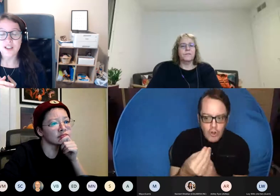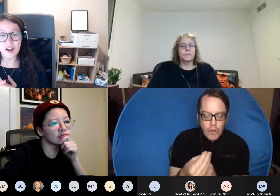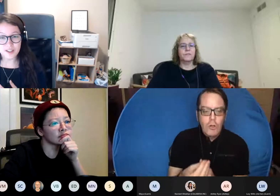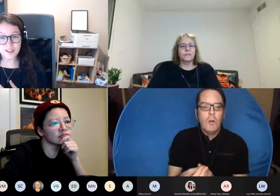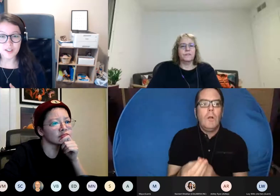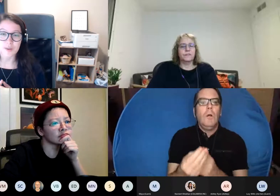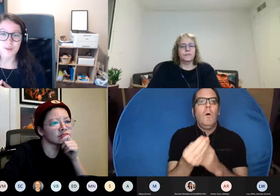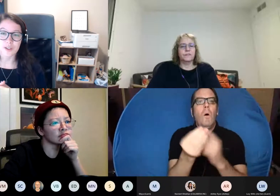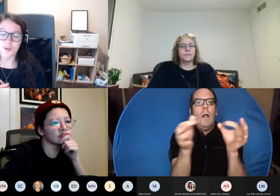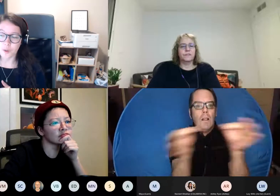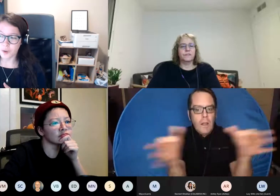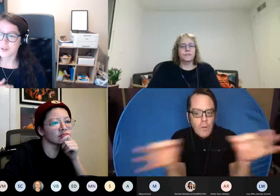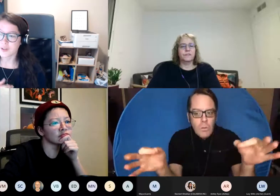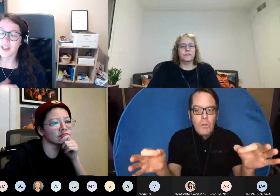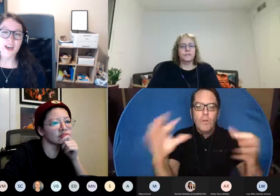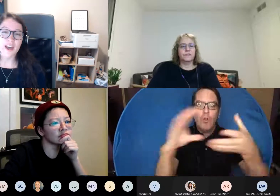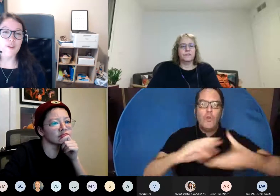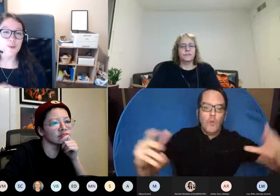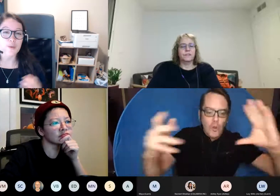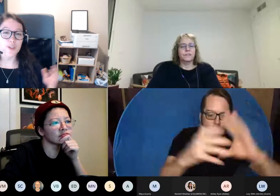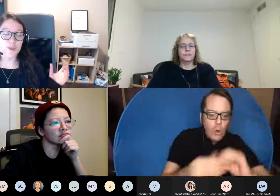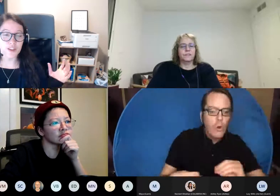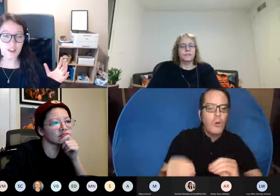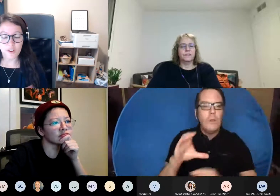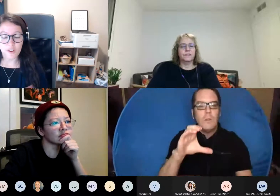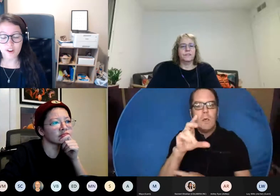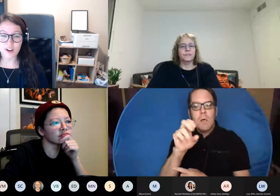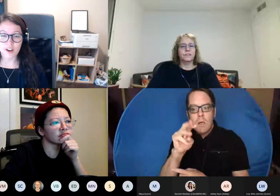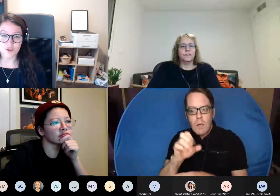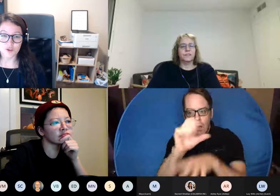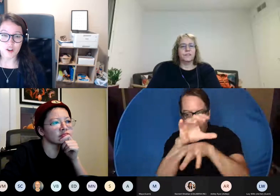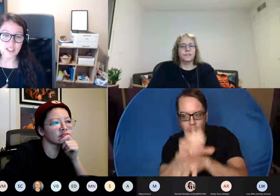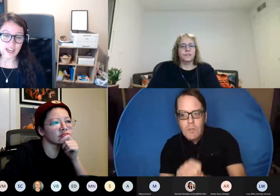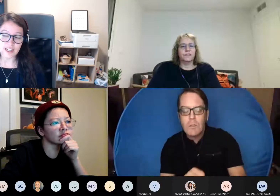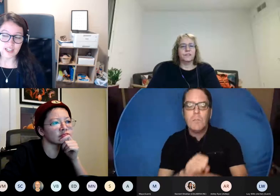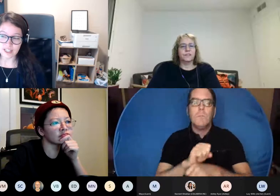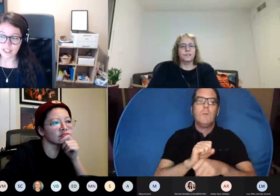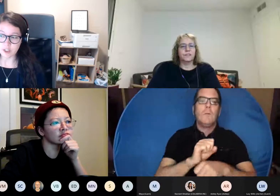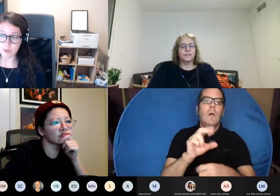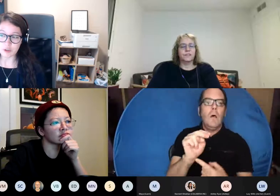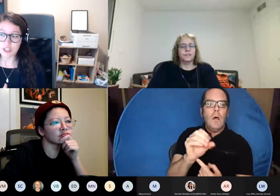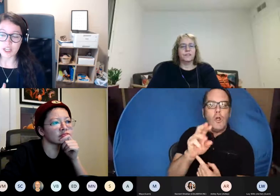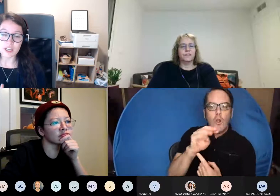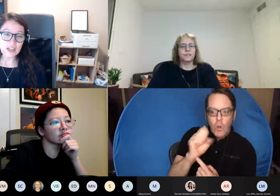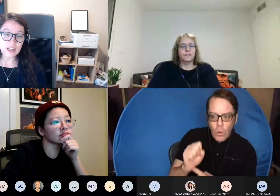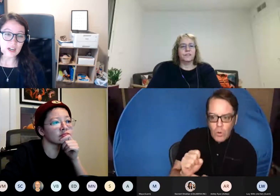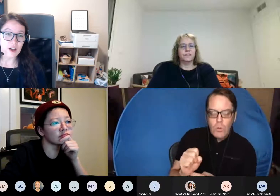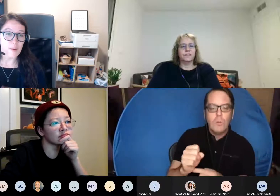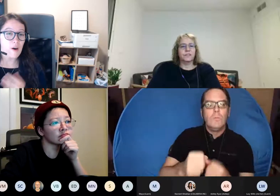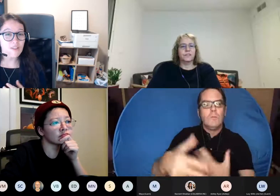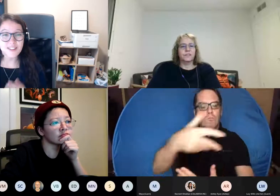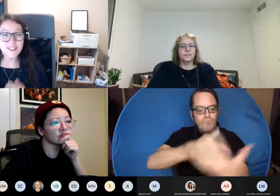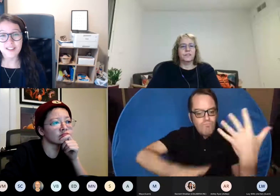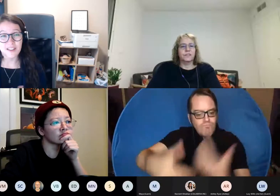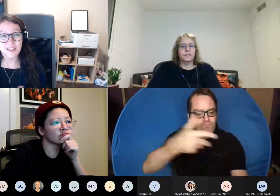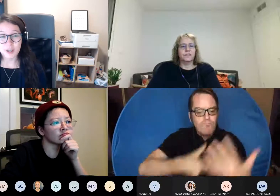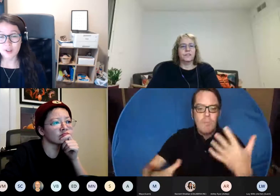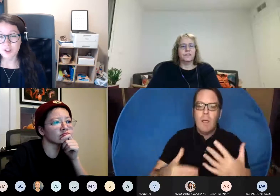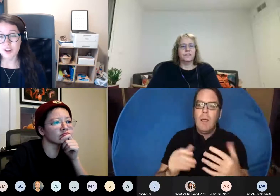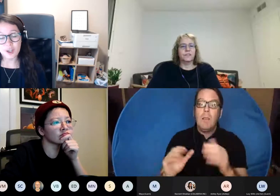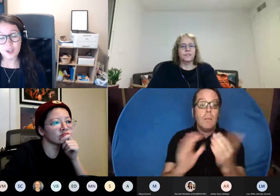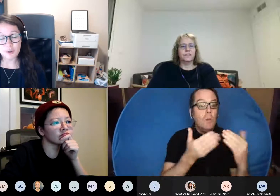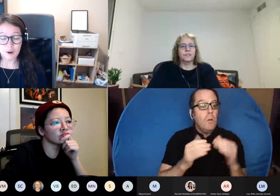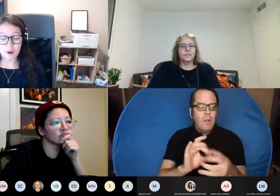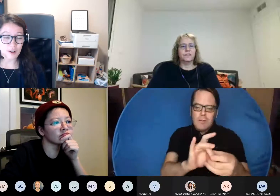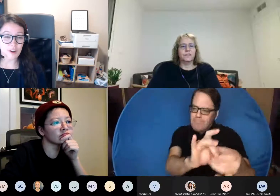stories, customs, norms. It also brings with it a very, very strongly tight-knit community. Obviously, sign